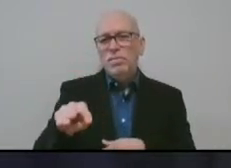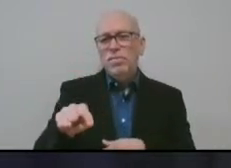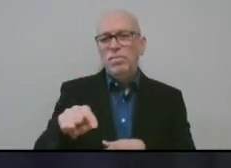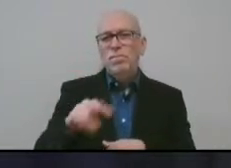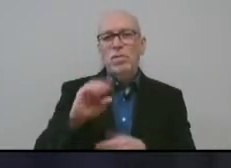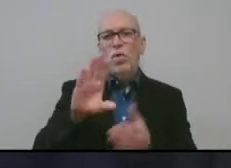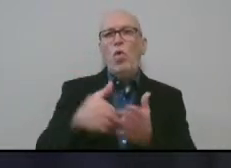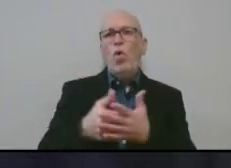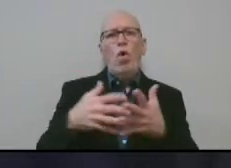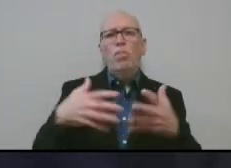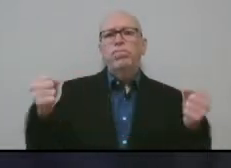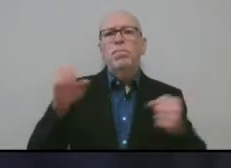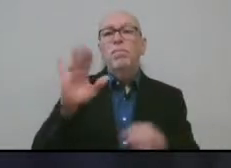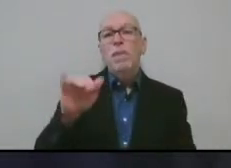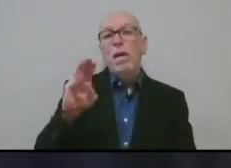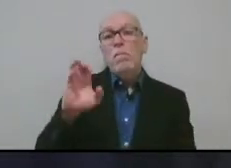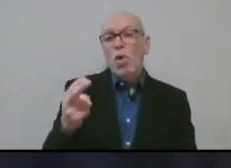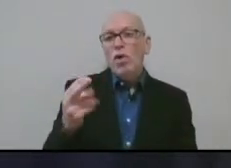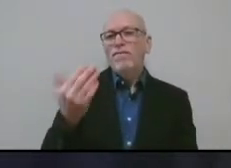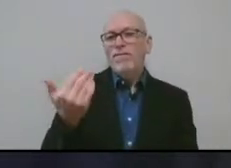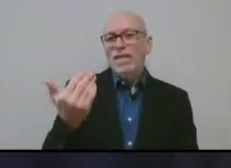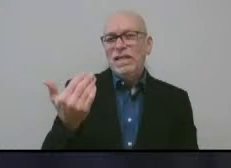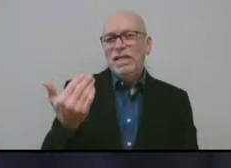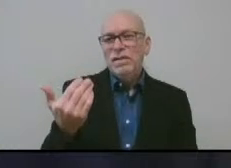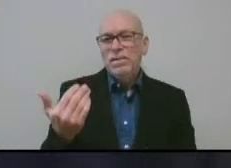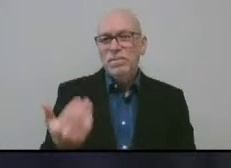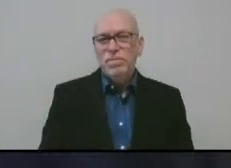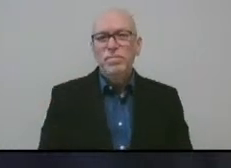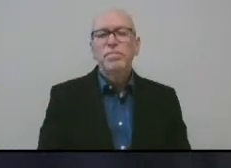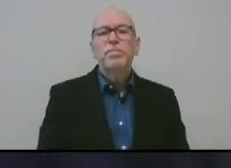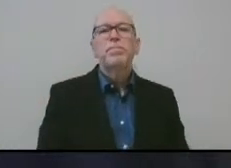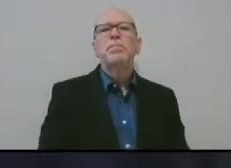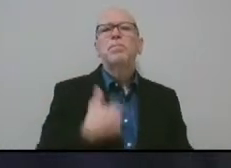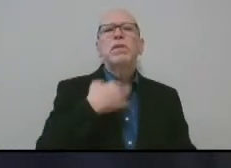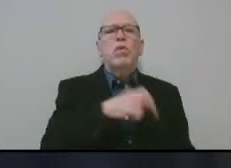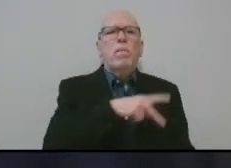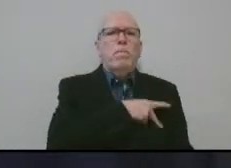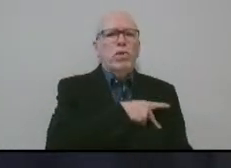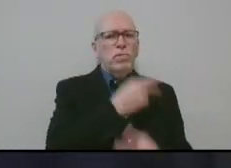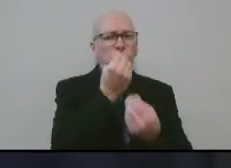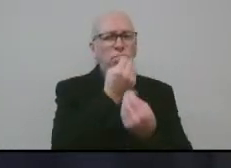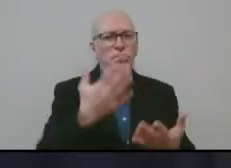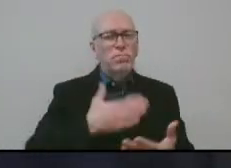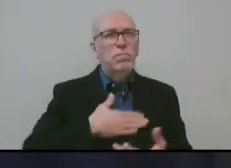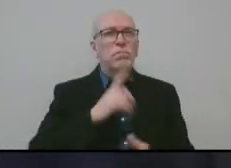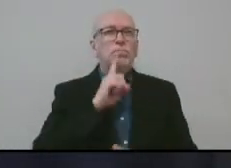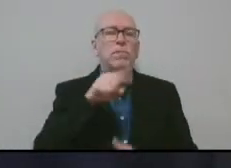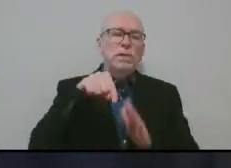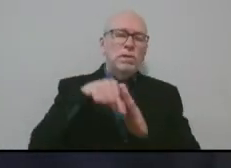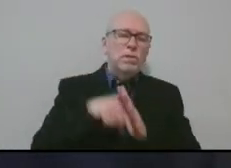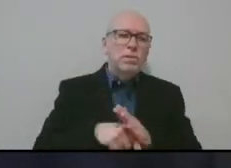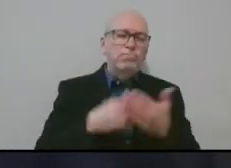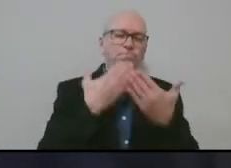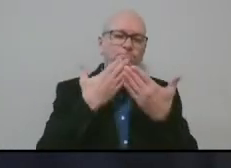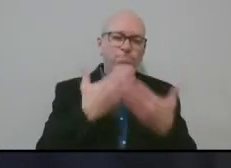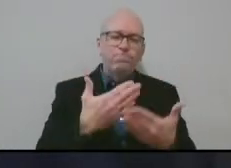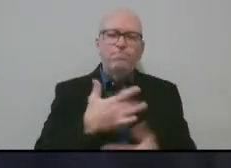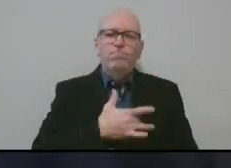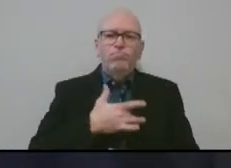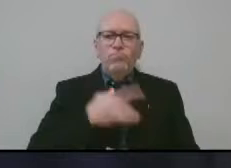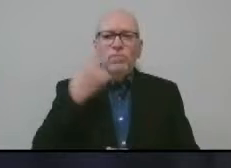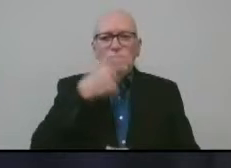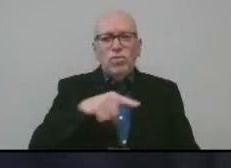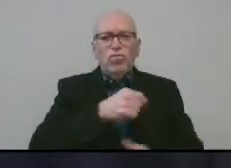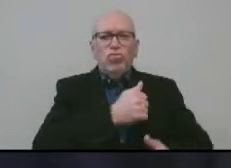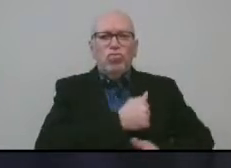by March 15th. I want to personally extend my sincere appreciation to all the soldiers and their families who have supported